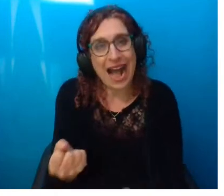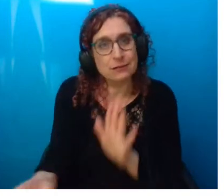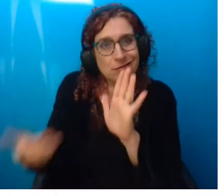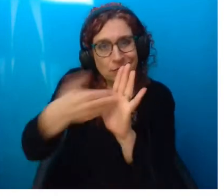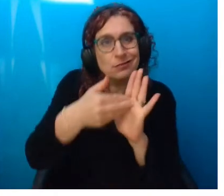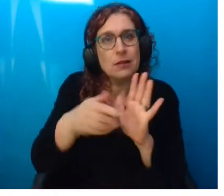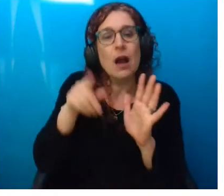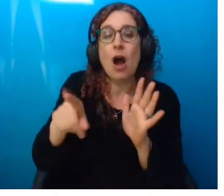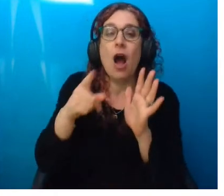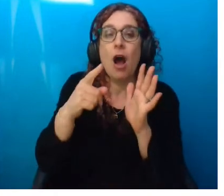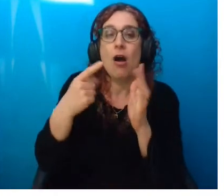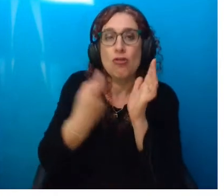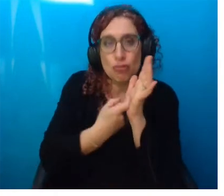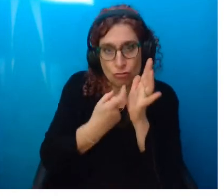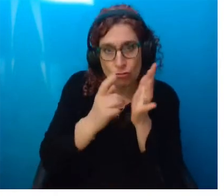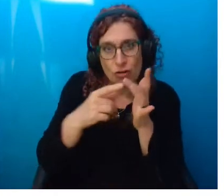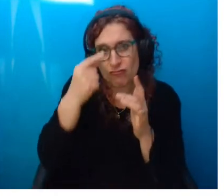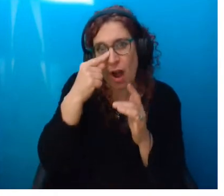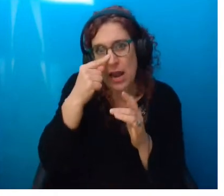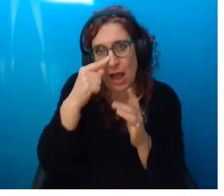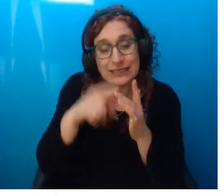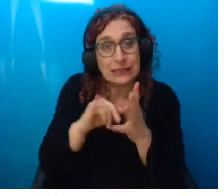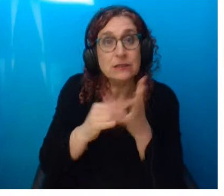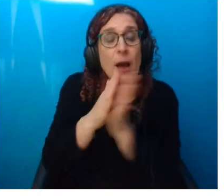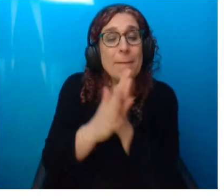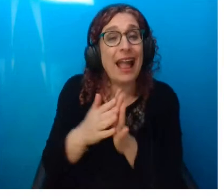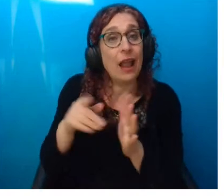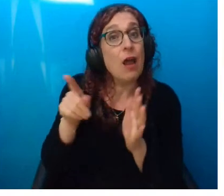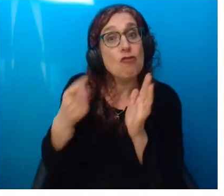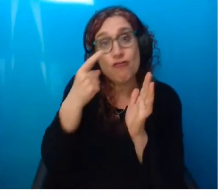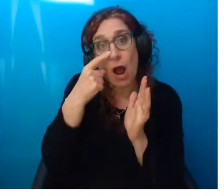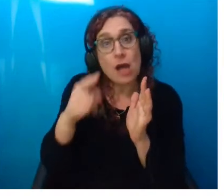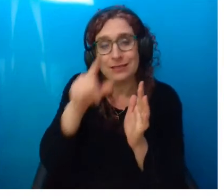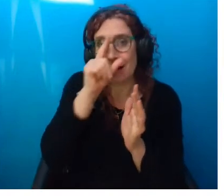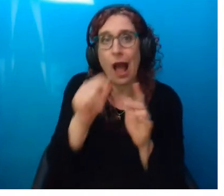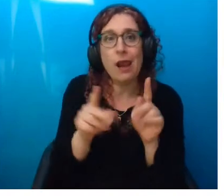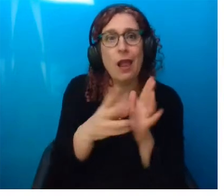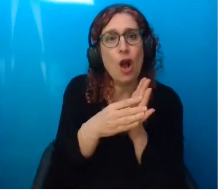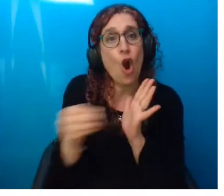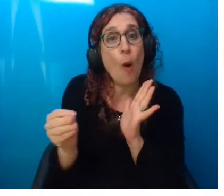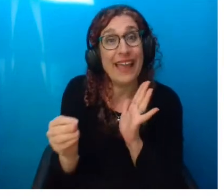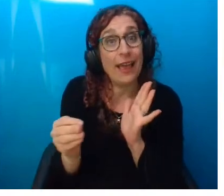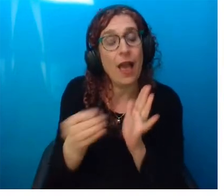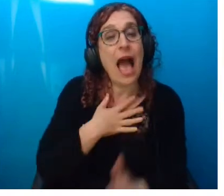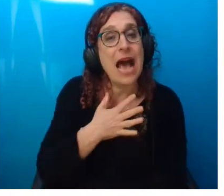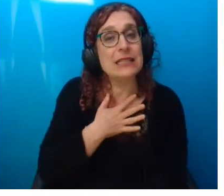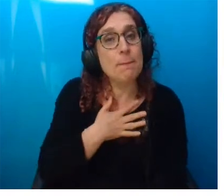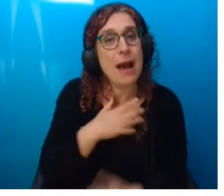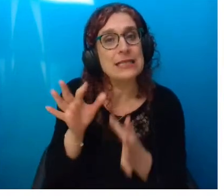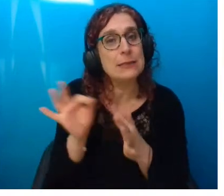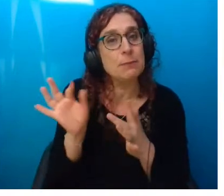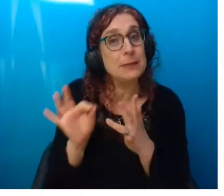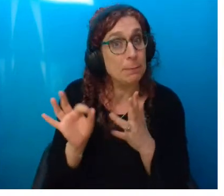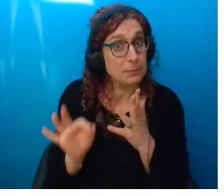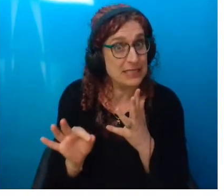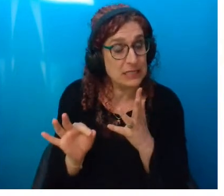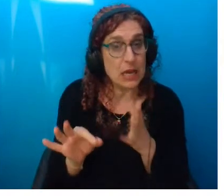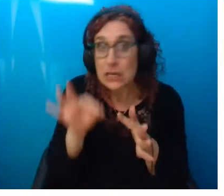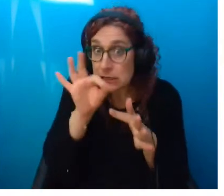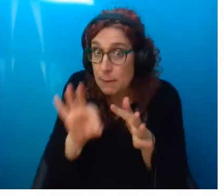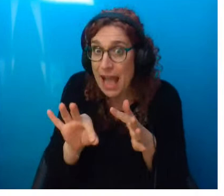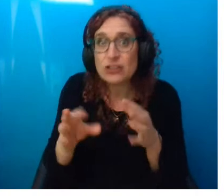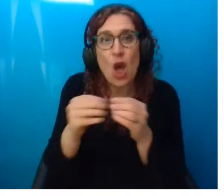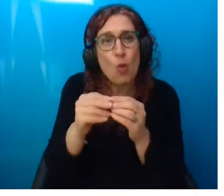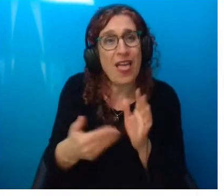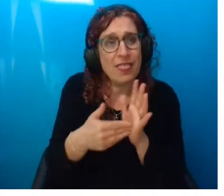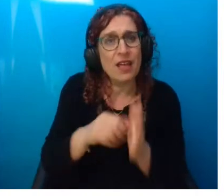rhinitis. So the rhinitis can mimic, to some extent, the symptoms of asthma, particularly from the point of view of the chronic cough that